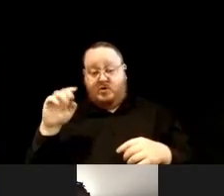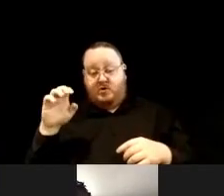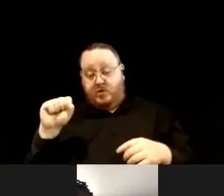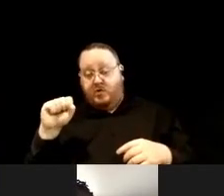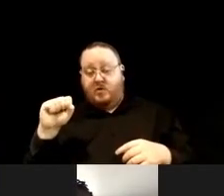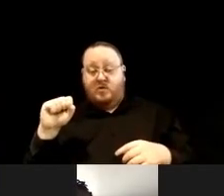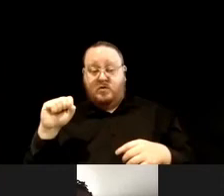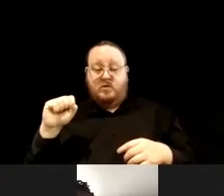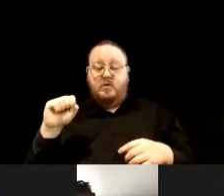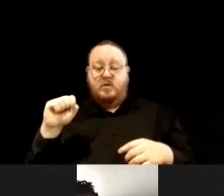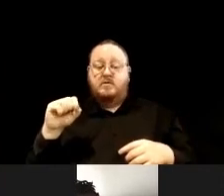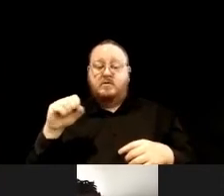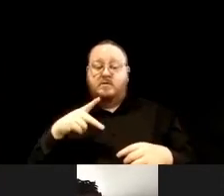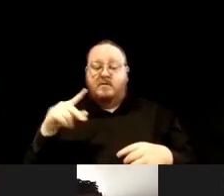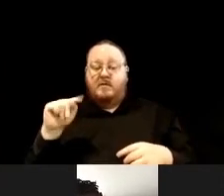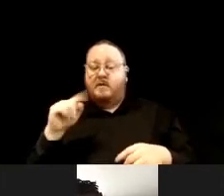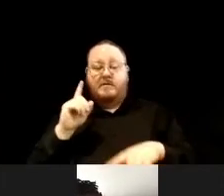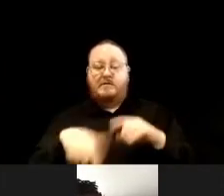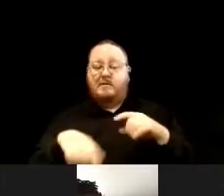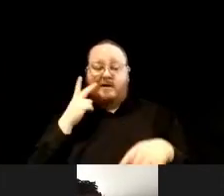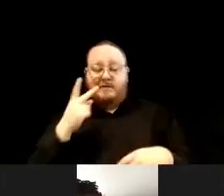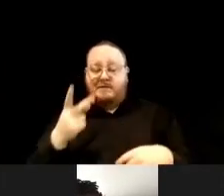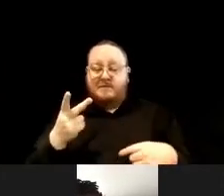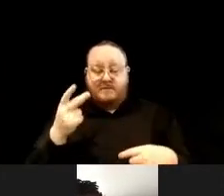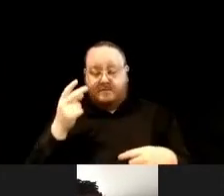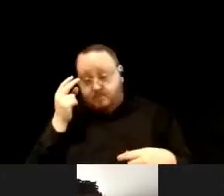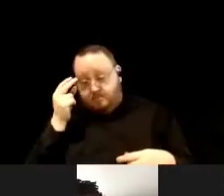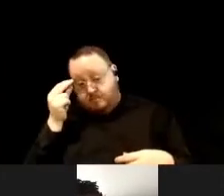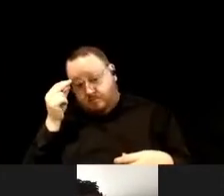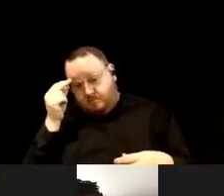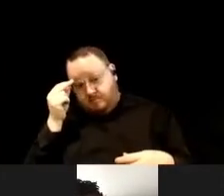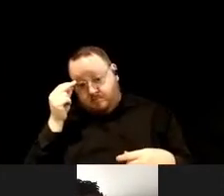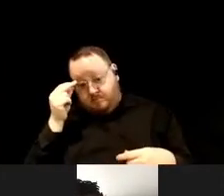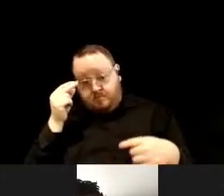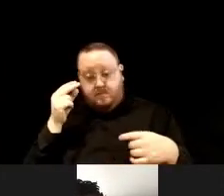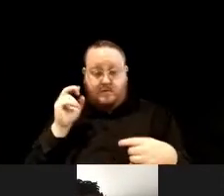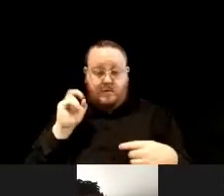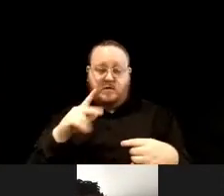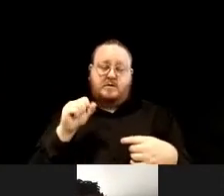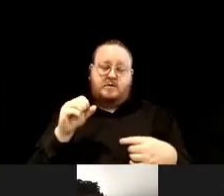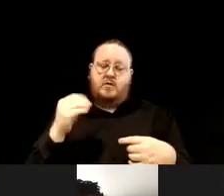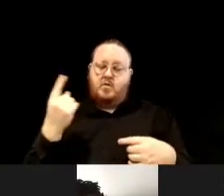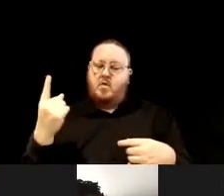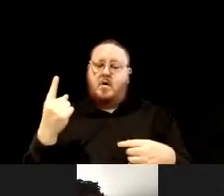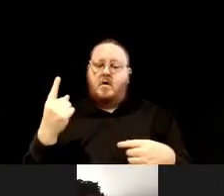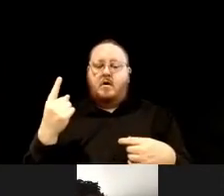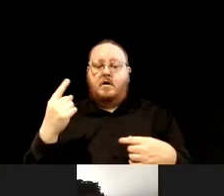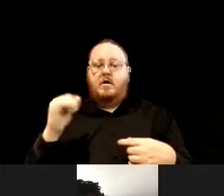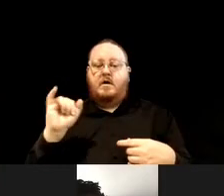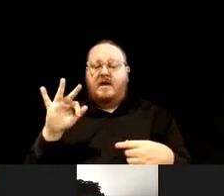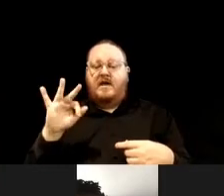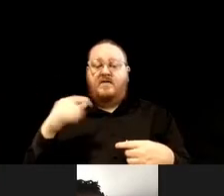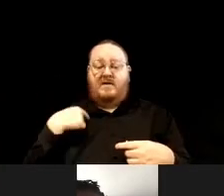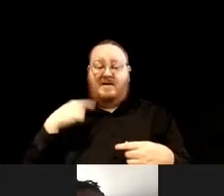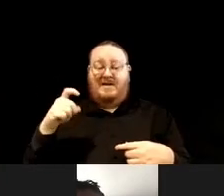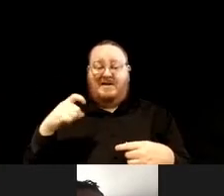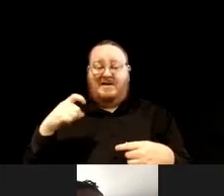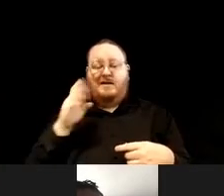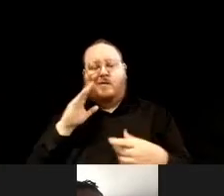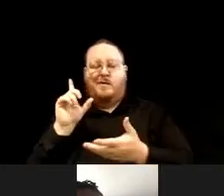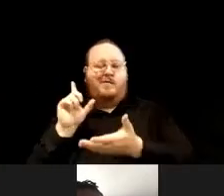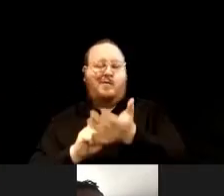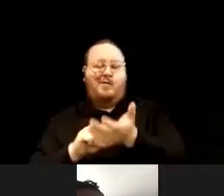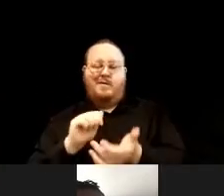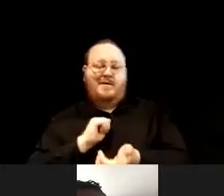the PowerPoint, you're not gonna be able to see those. Okay. Okay. So one thing, if I need those, I usually will have to print out a copy to have